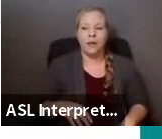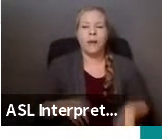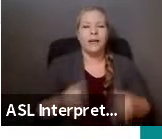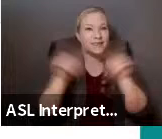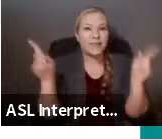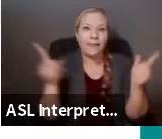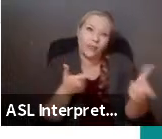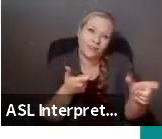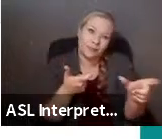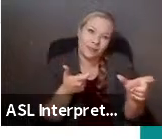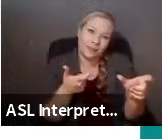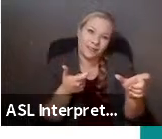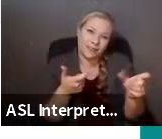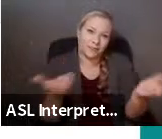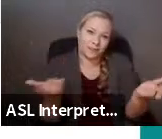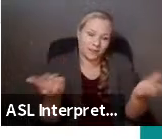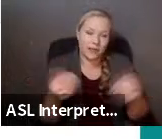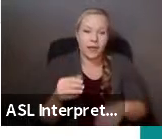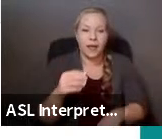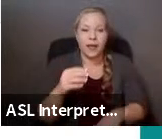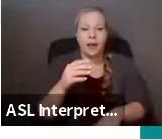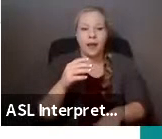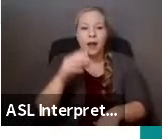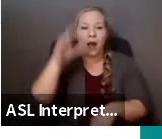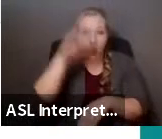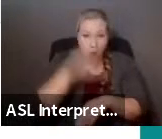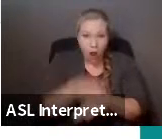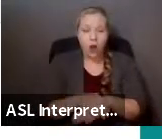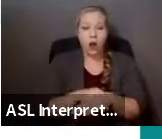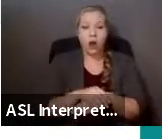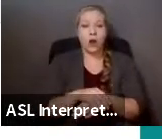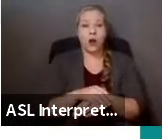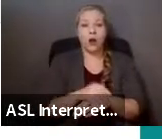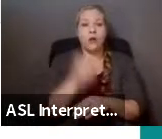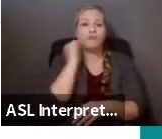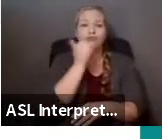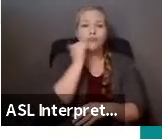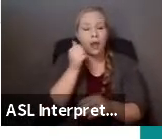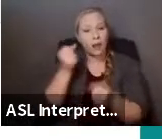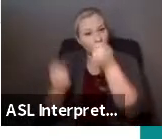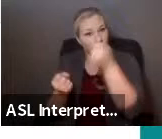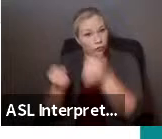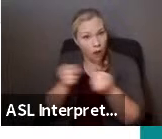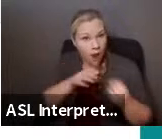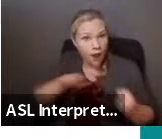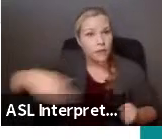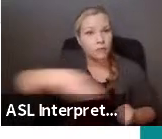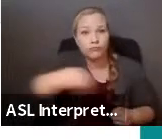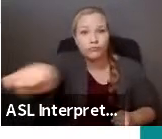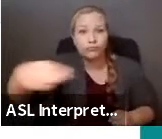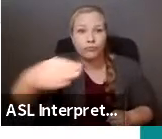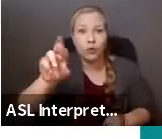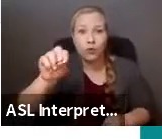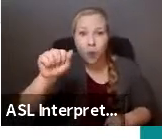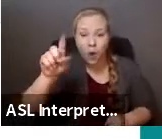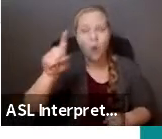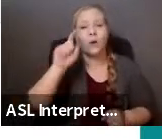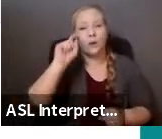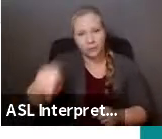on the roadways, all of the roads that are either rebuilt or constructed by the program will include sidewalks. And